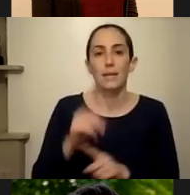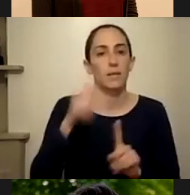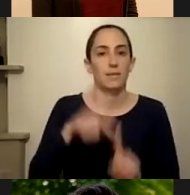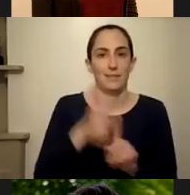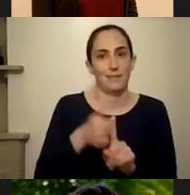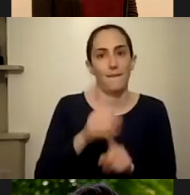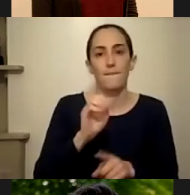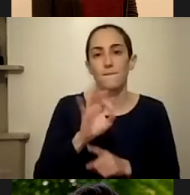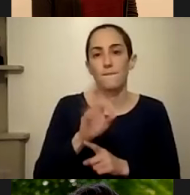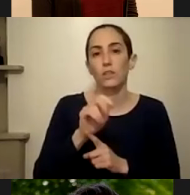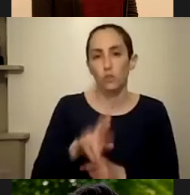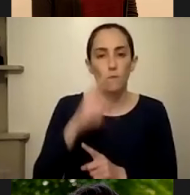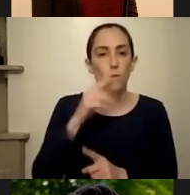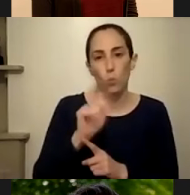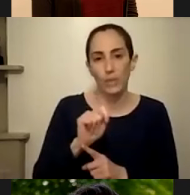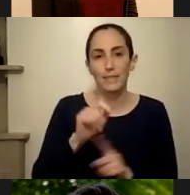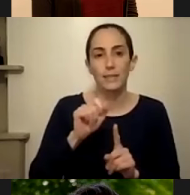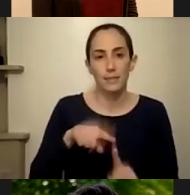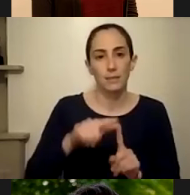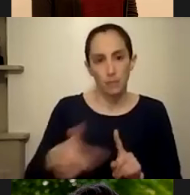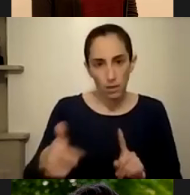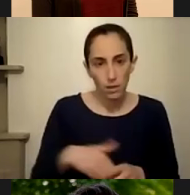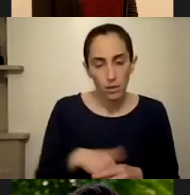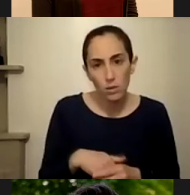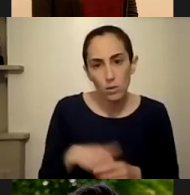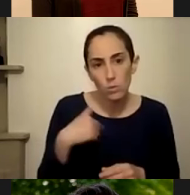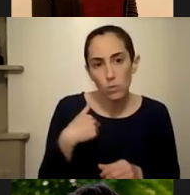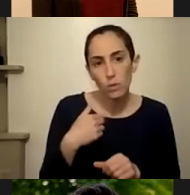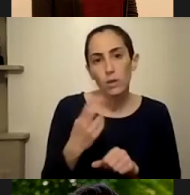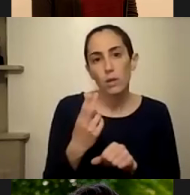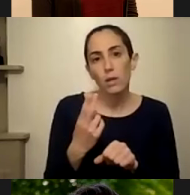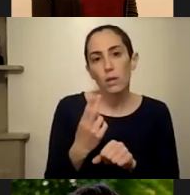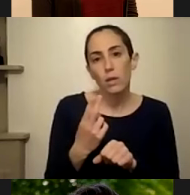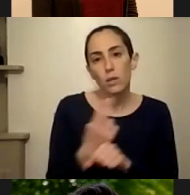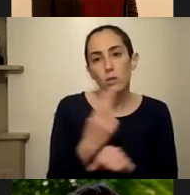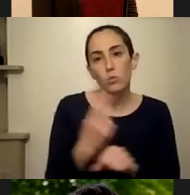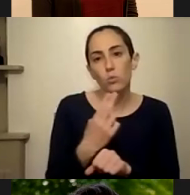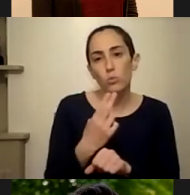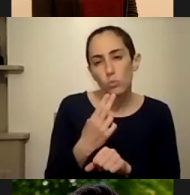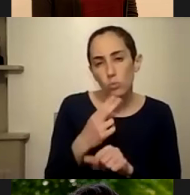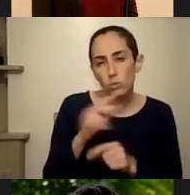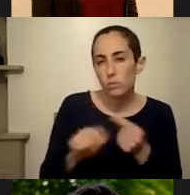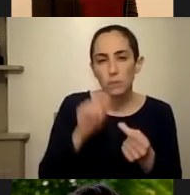We use the AAV mediated gene transfer that is very specific for motor glial cells.